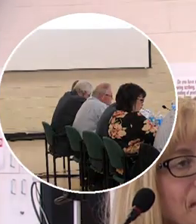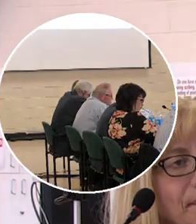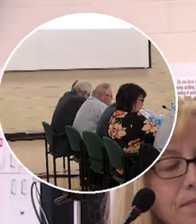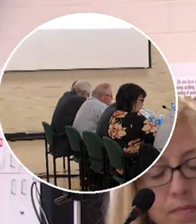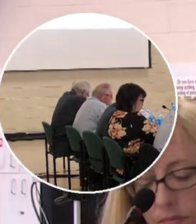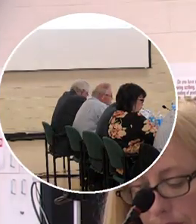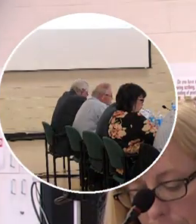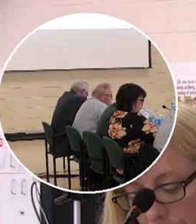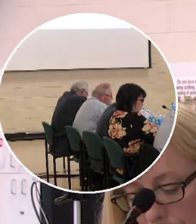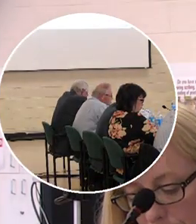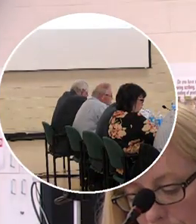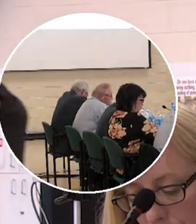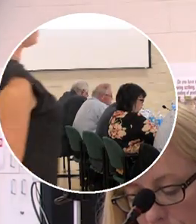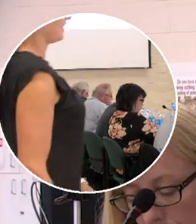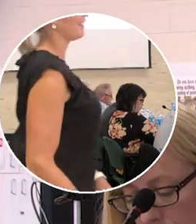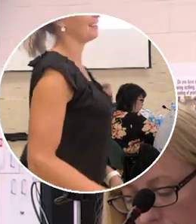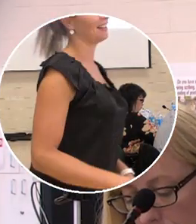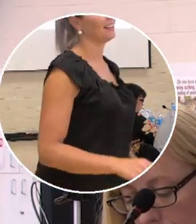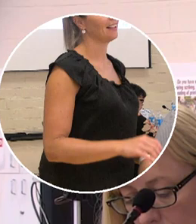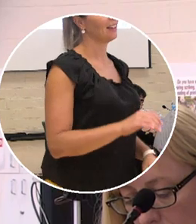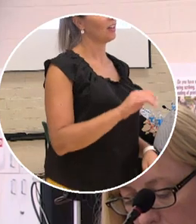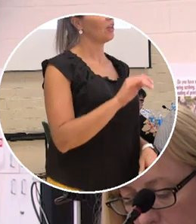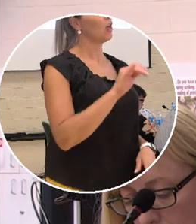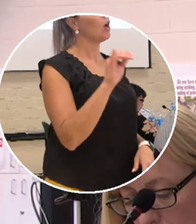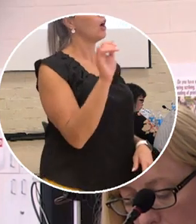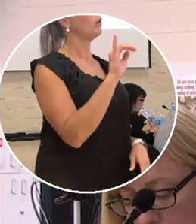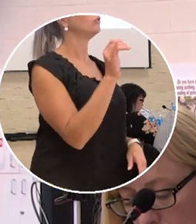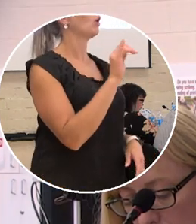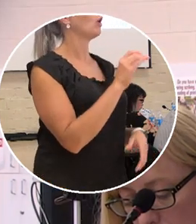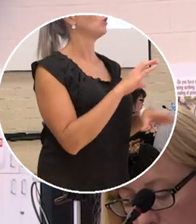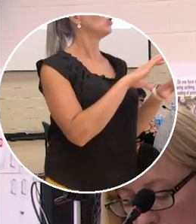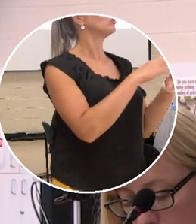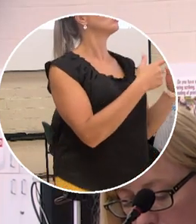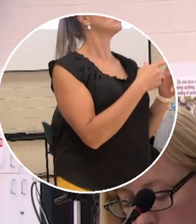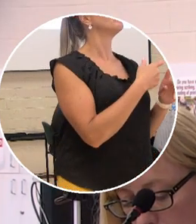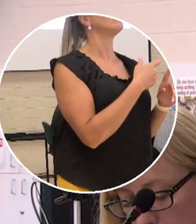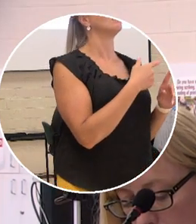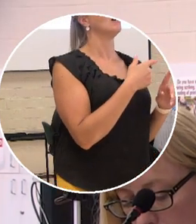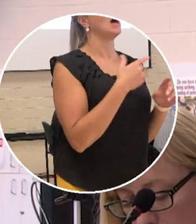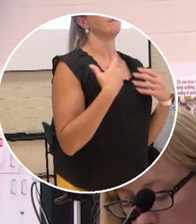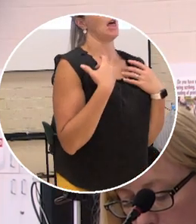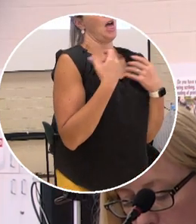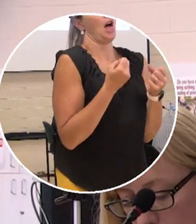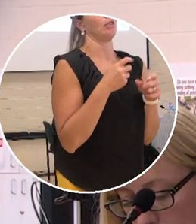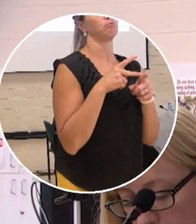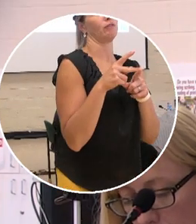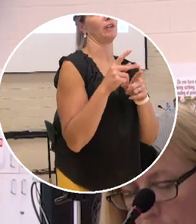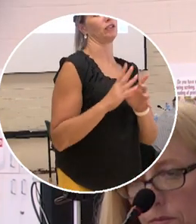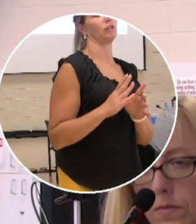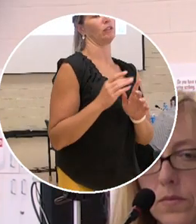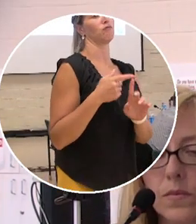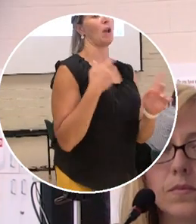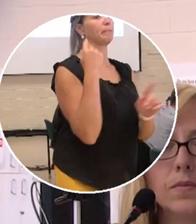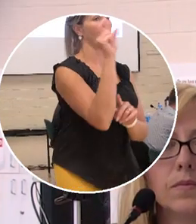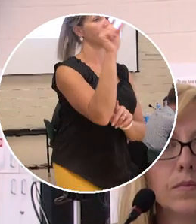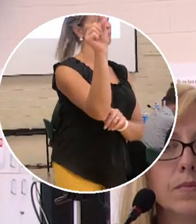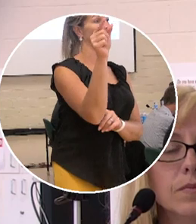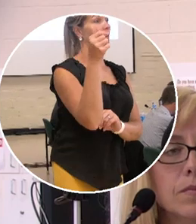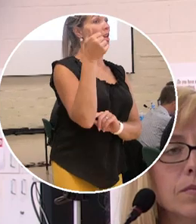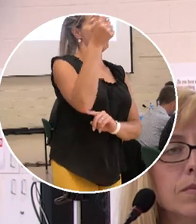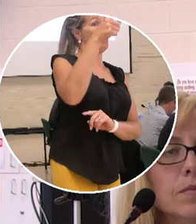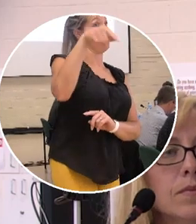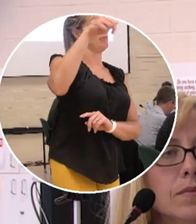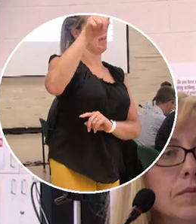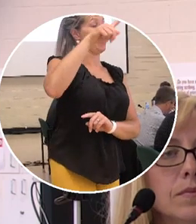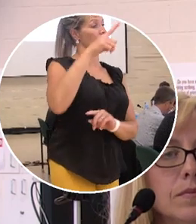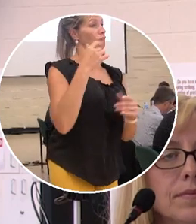Also this year, a group of health professionals from various departments of the government are reviewing the